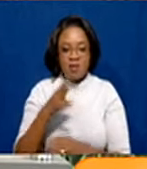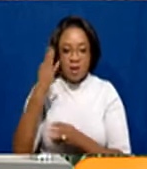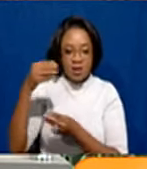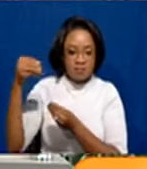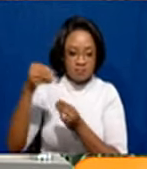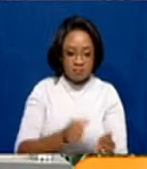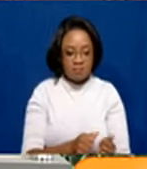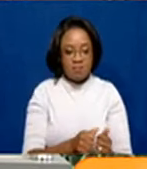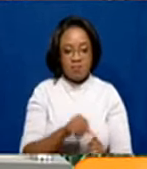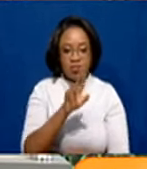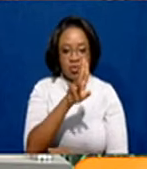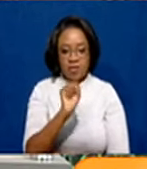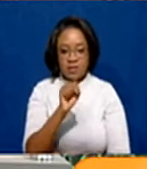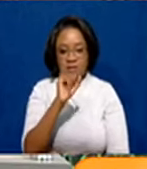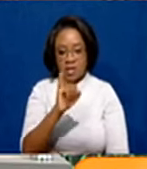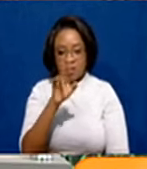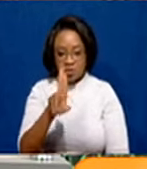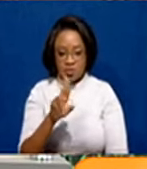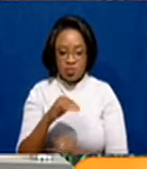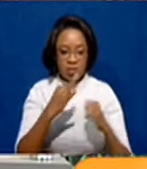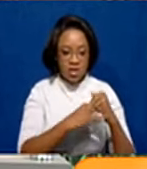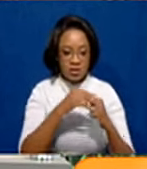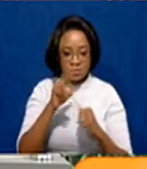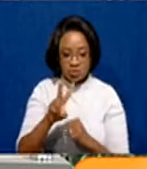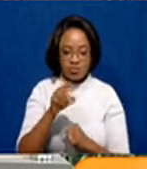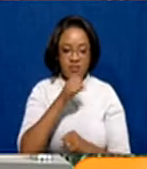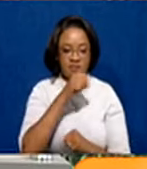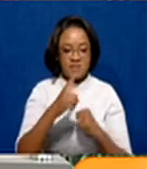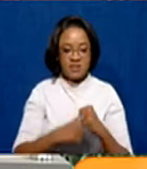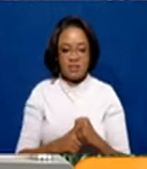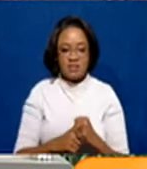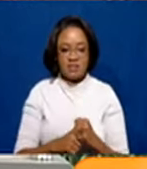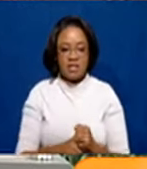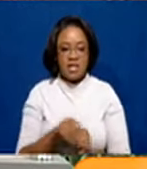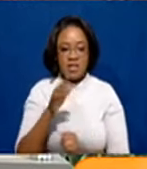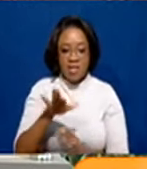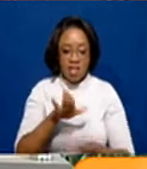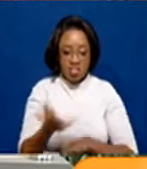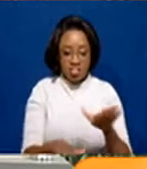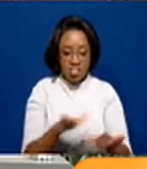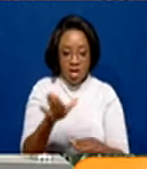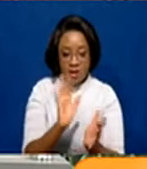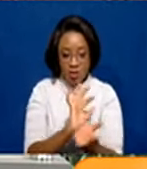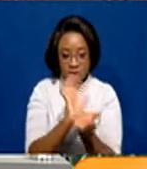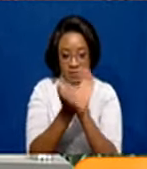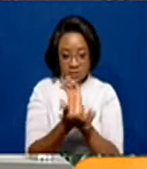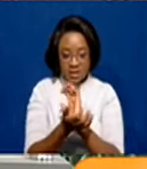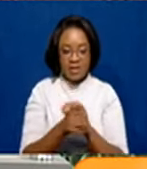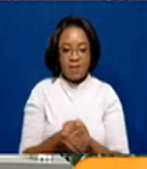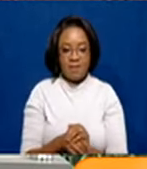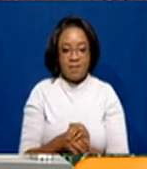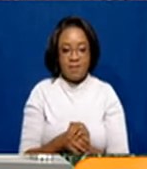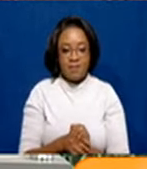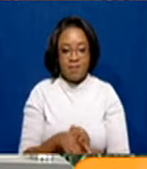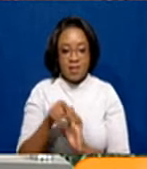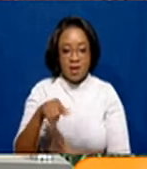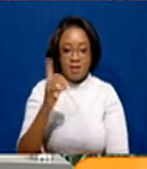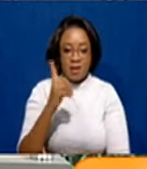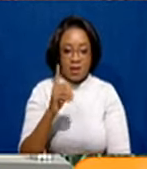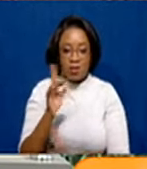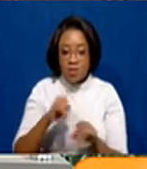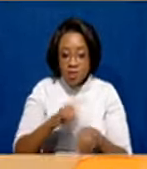varsity side USIU Tigers 82-56 at the Nyayo National Stadium Gymnasium, Nairobi